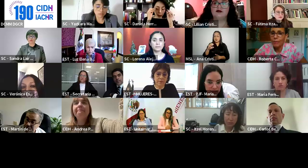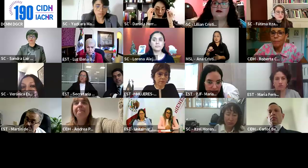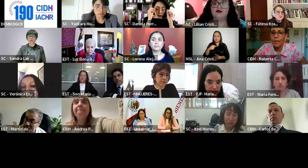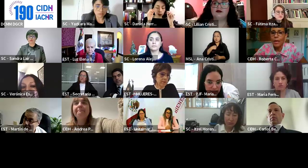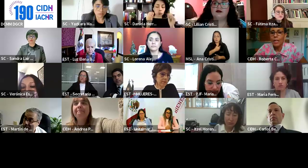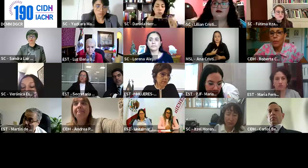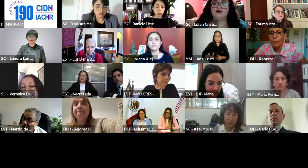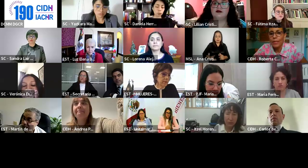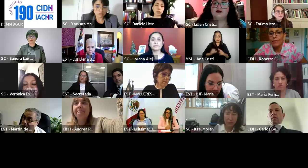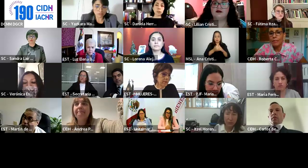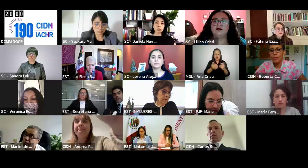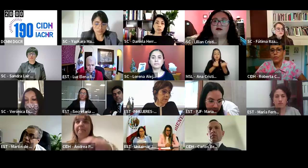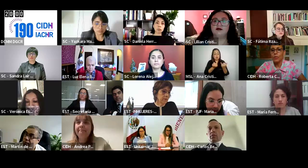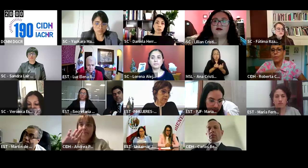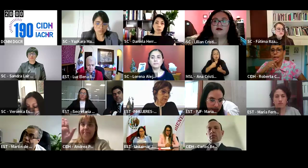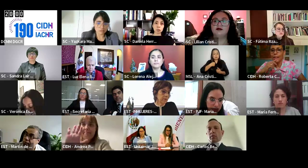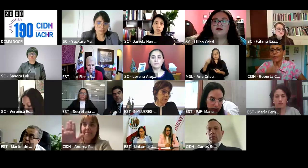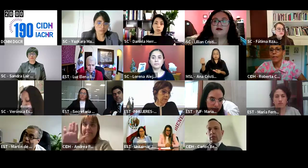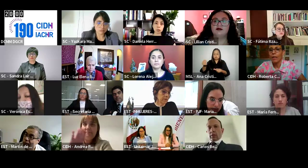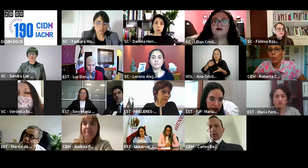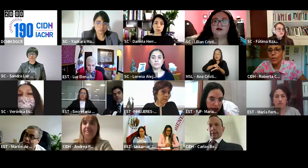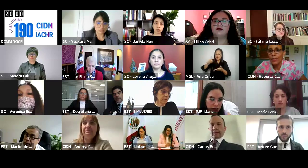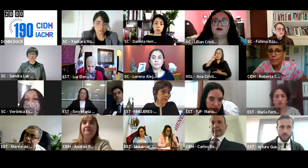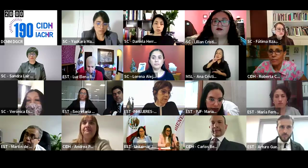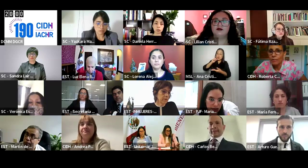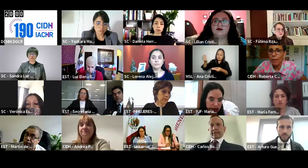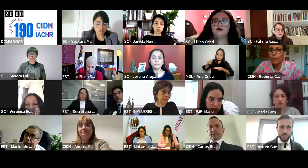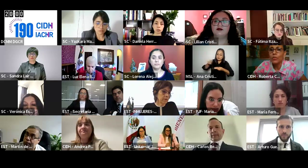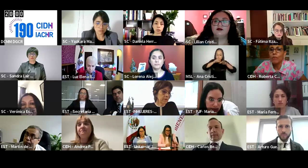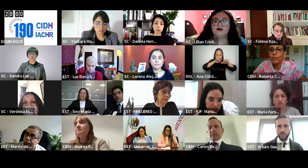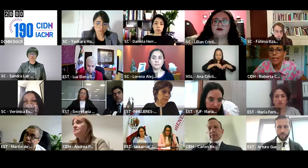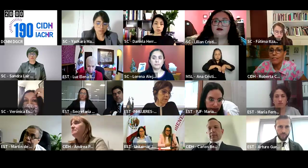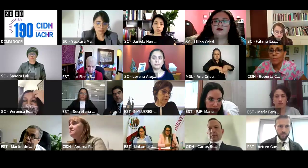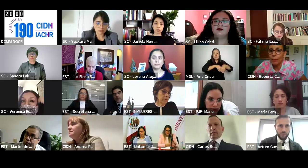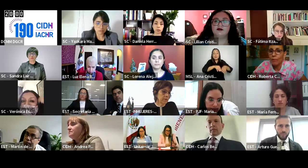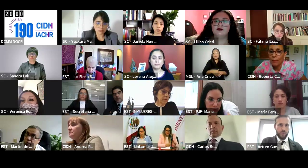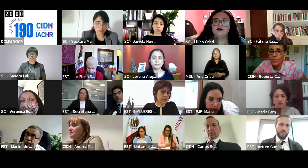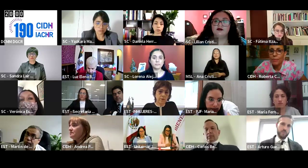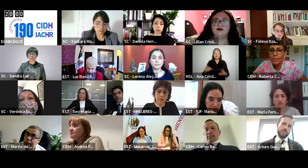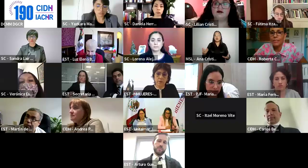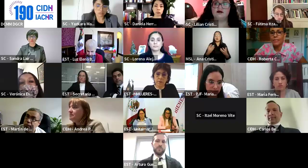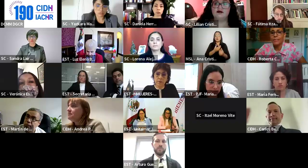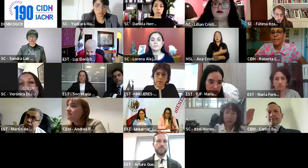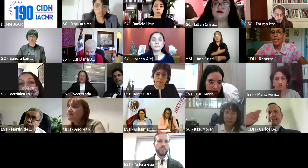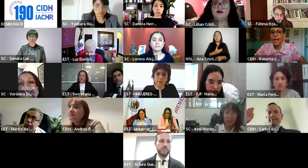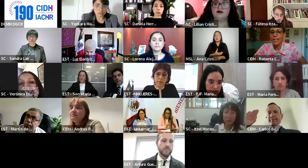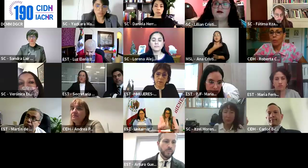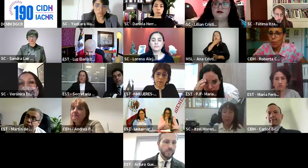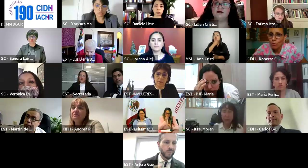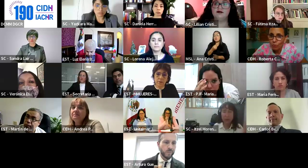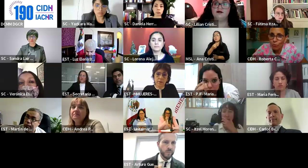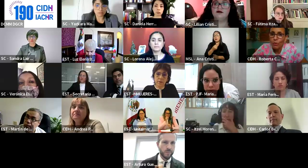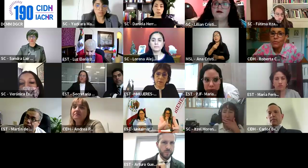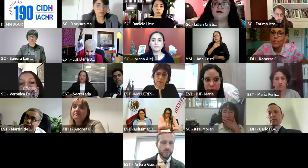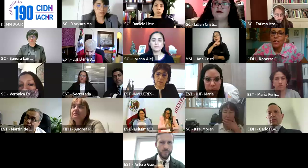of Women. And with me is Commissioner Bernal, who is the Rapporteur for the Rights of People Living with Disabilities,